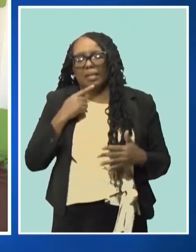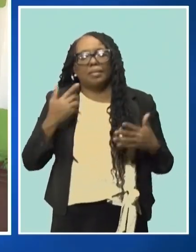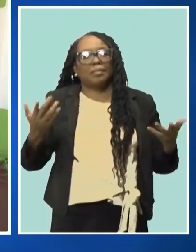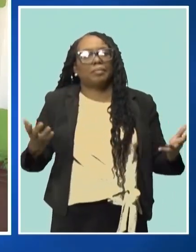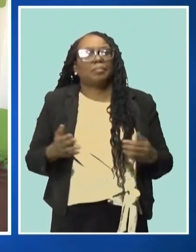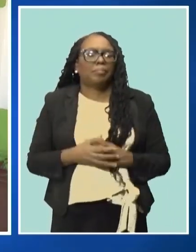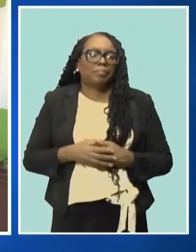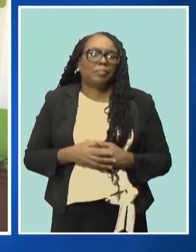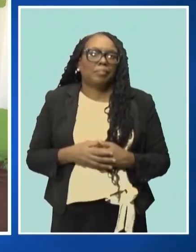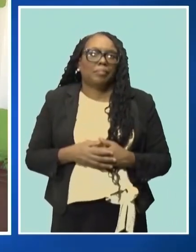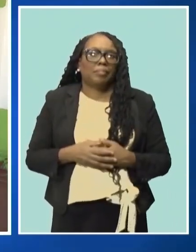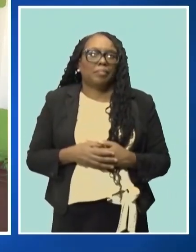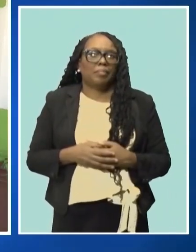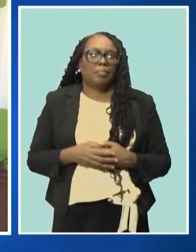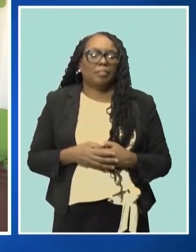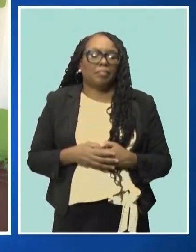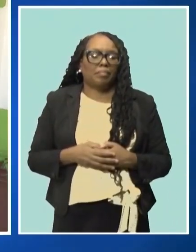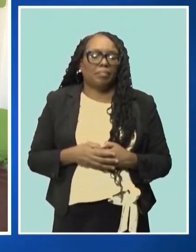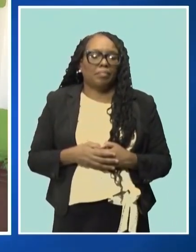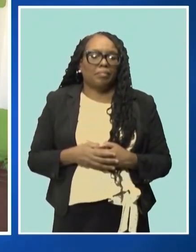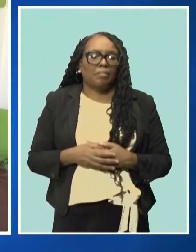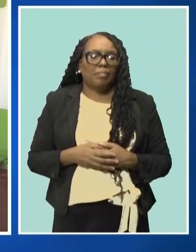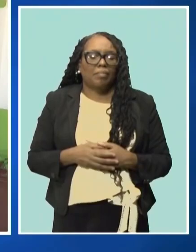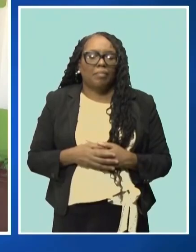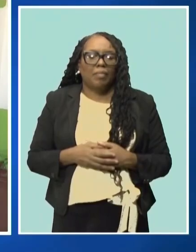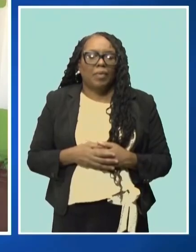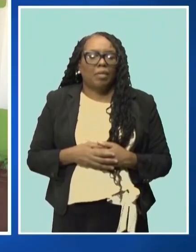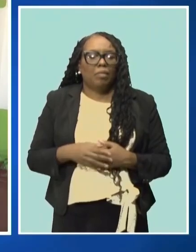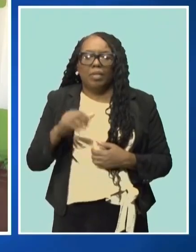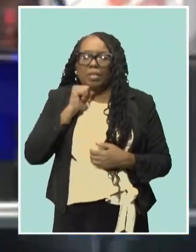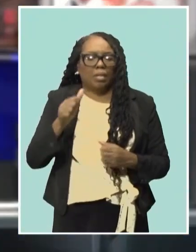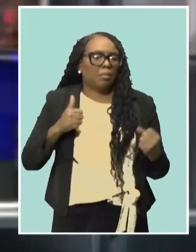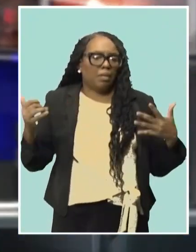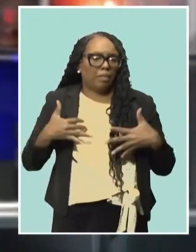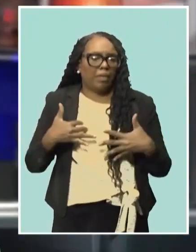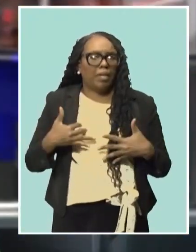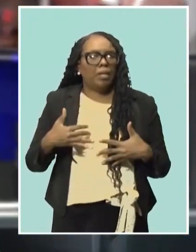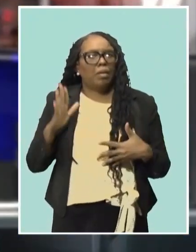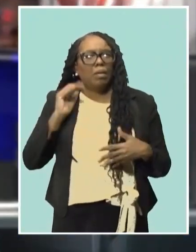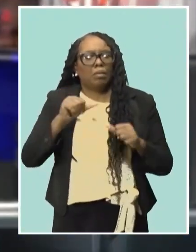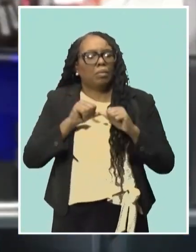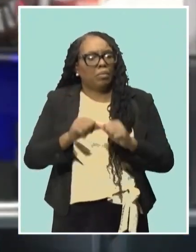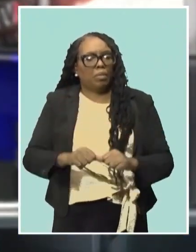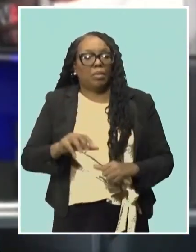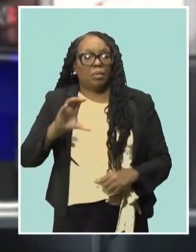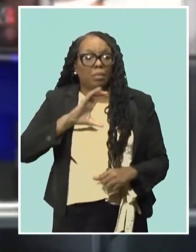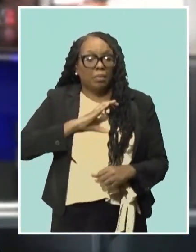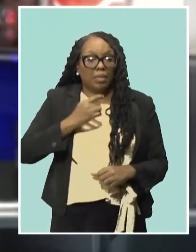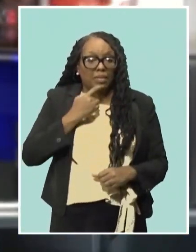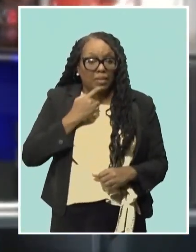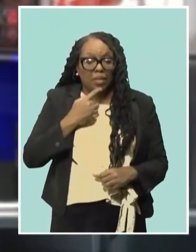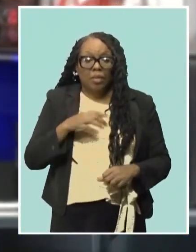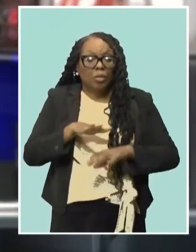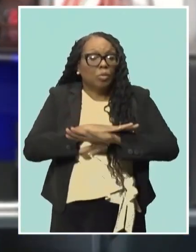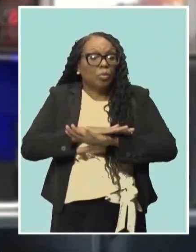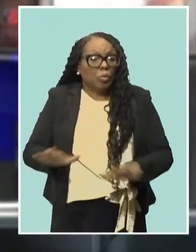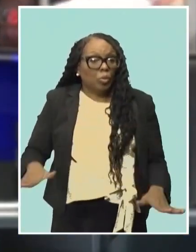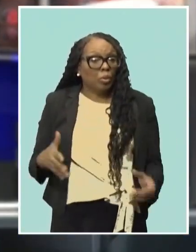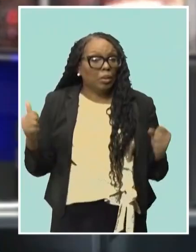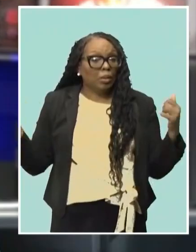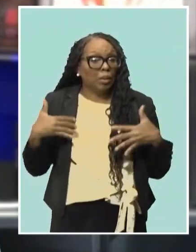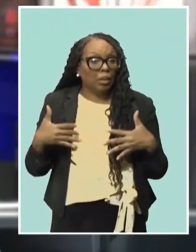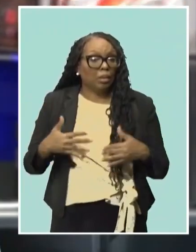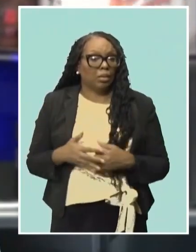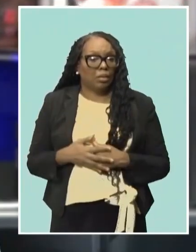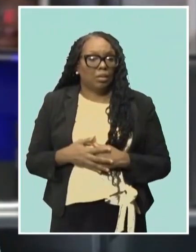we can't get these men to be, you know, to make us afraid. Lawmen are telling the public they should not succumb to